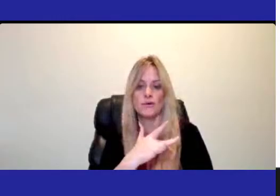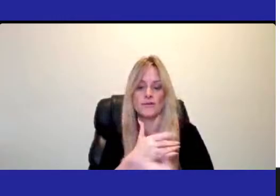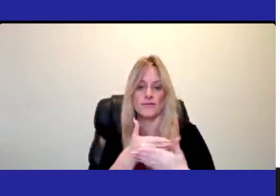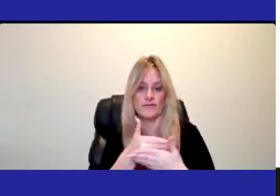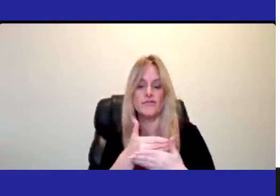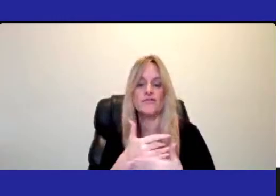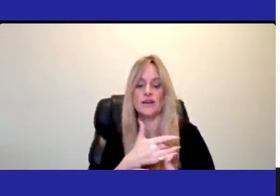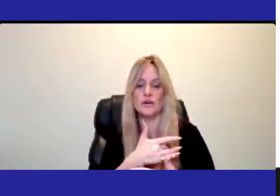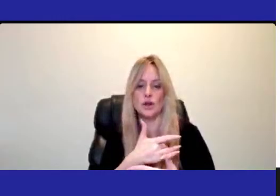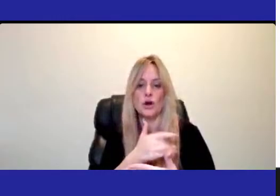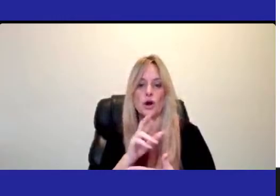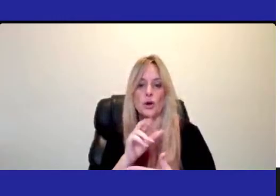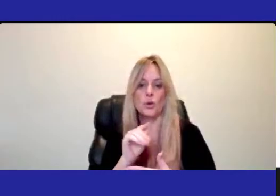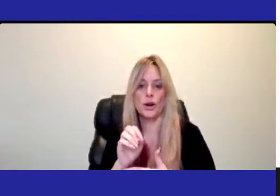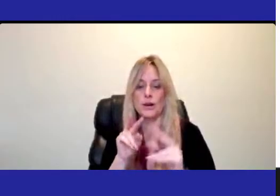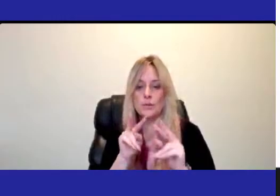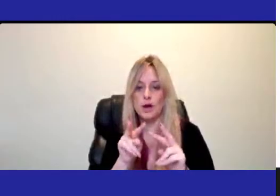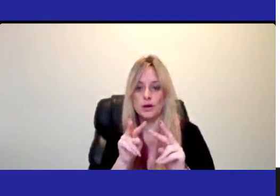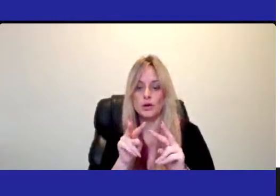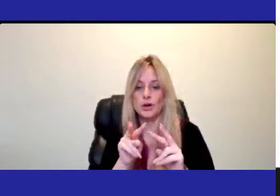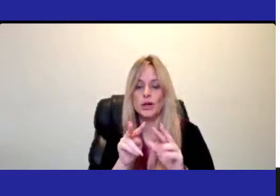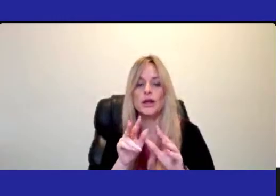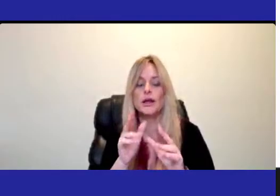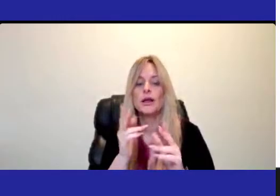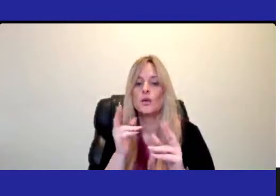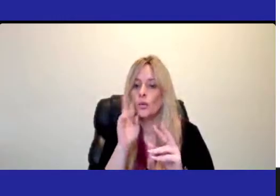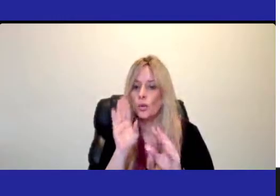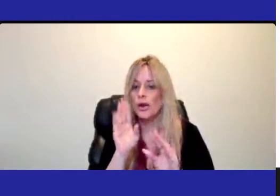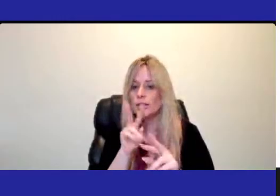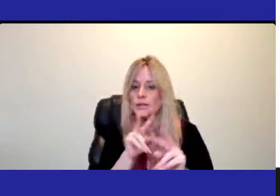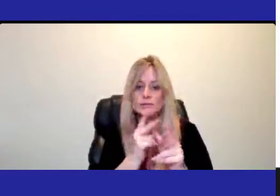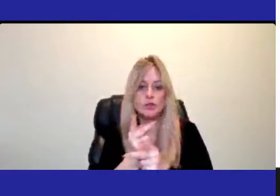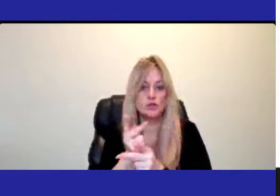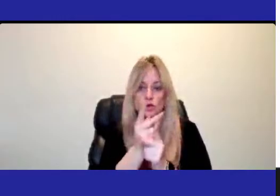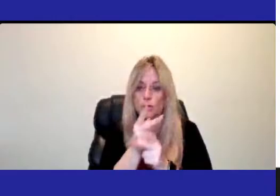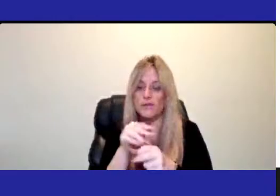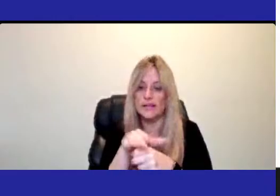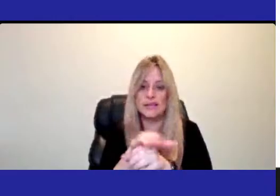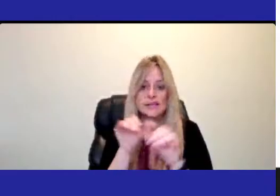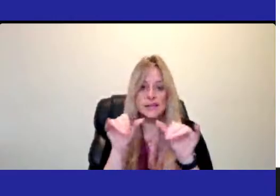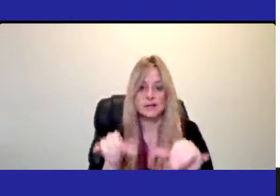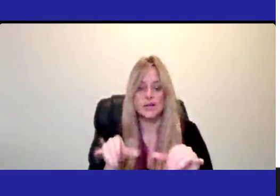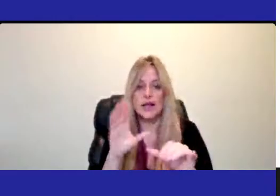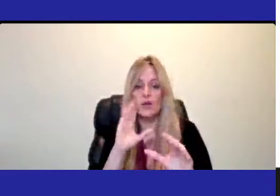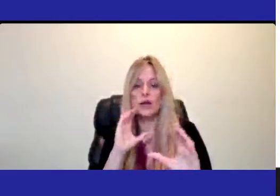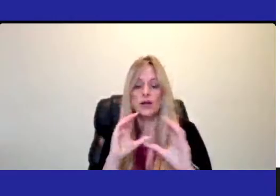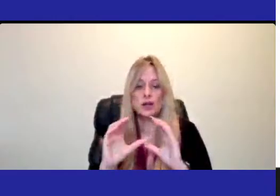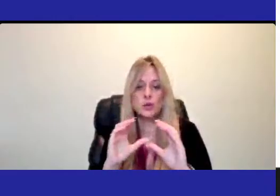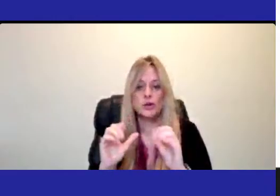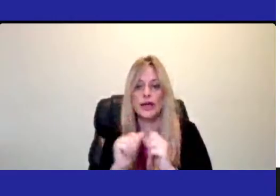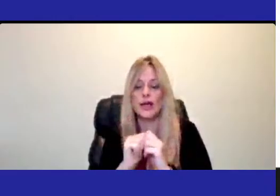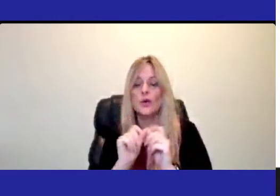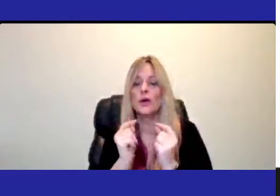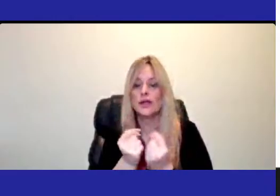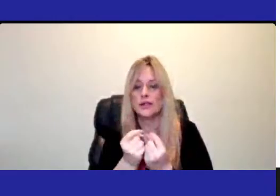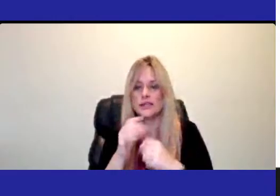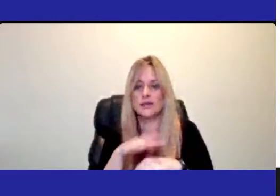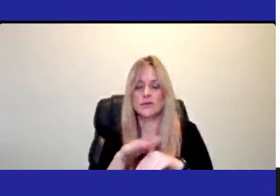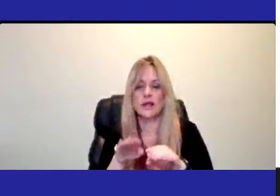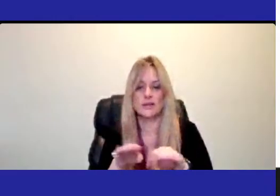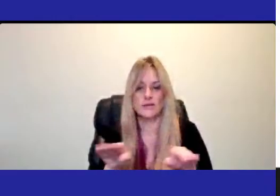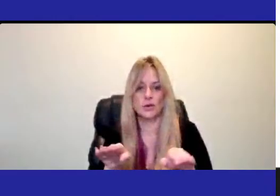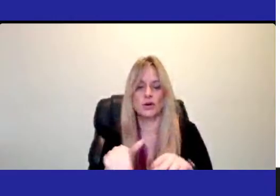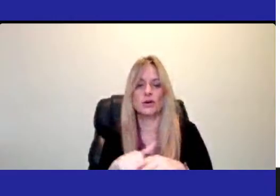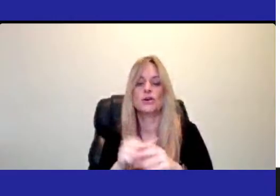do watch over the entire system and are able to communicate with teams on the floor.